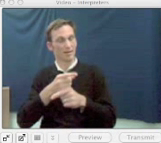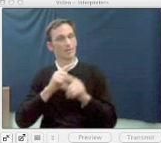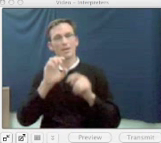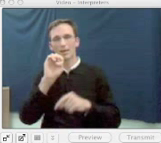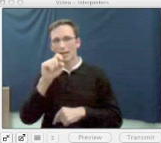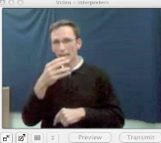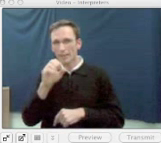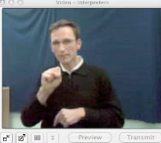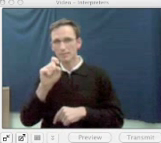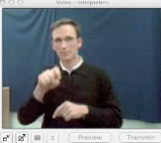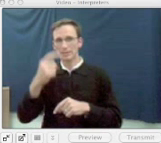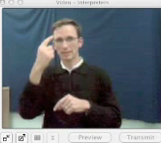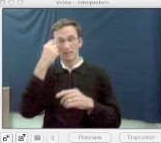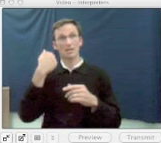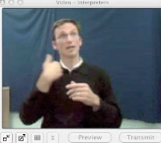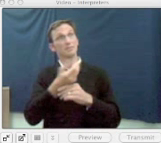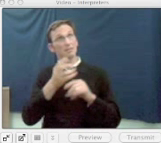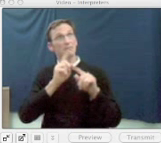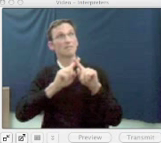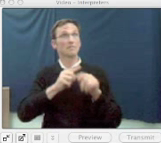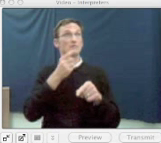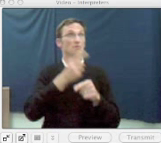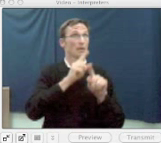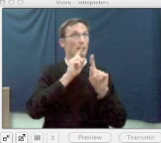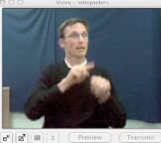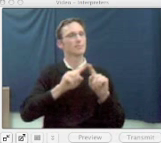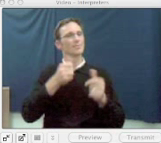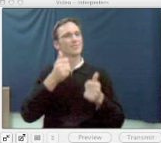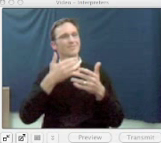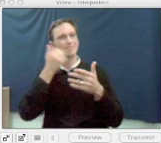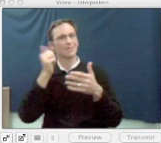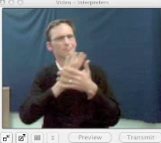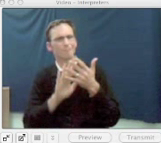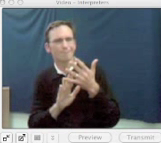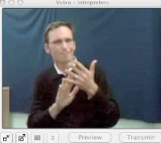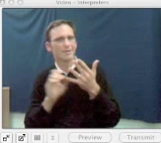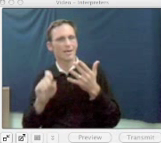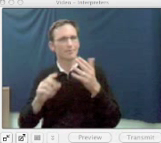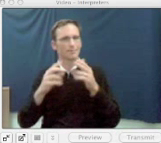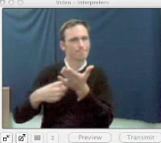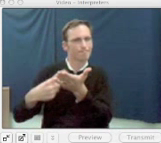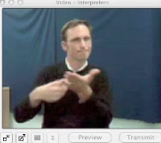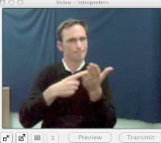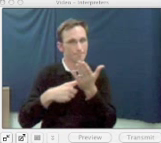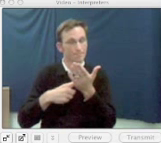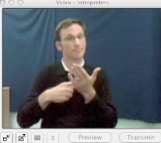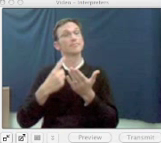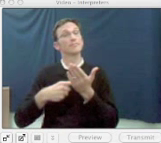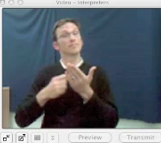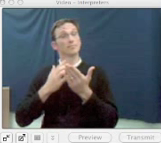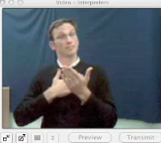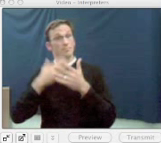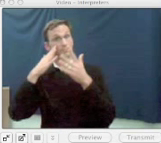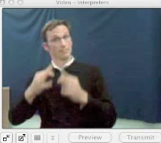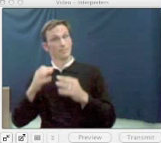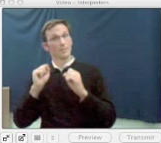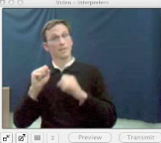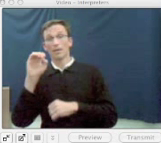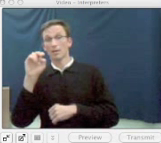within a given context. Here we describe decisions that could be conservative, or what we would define